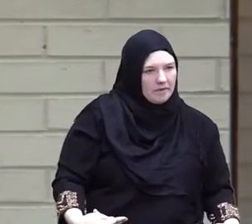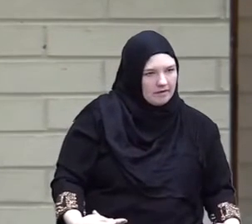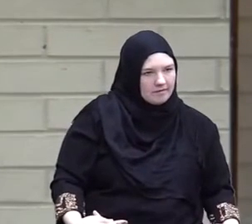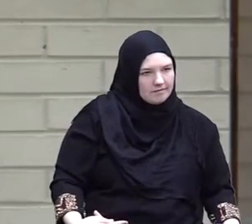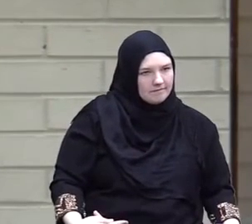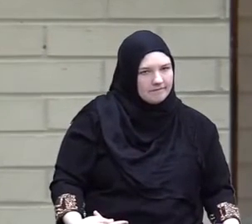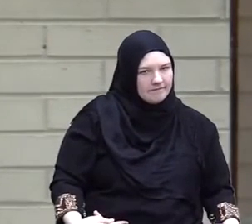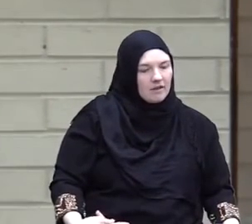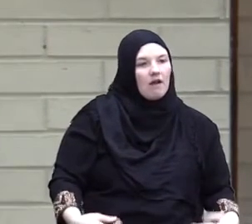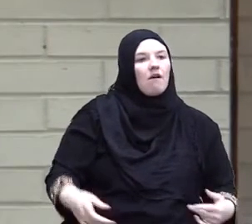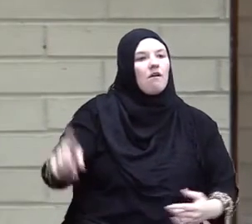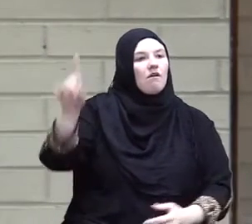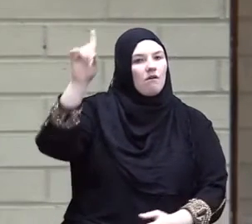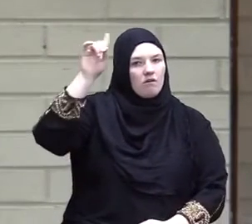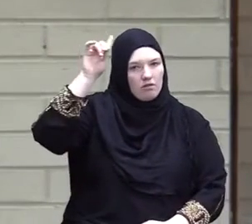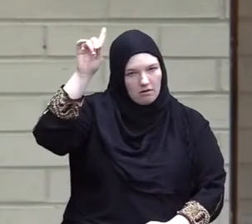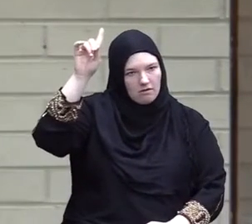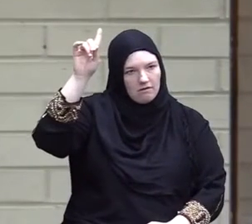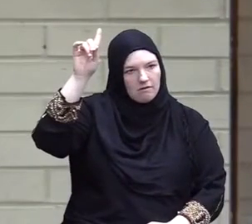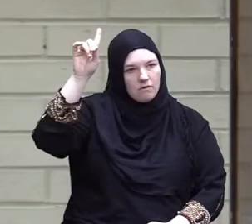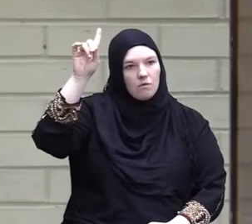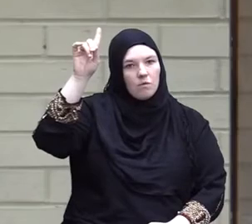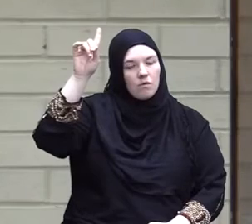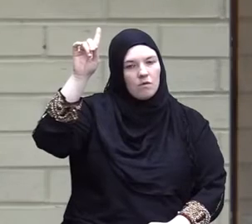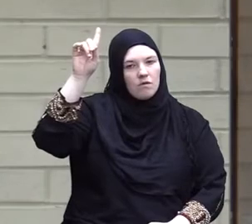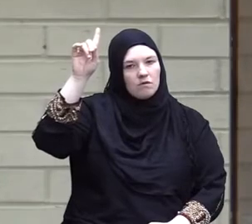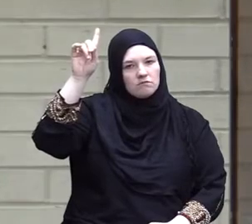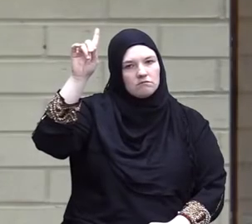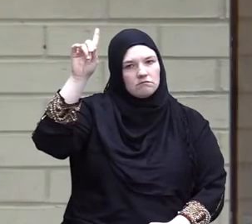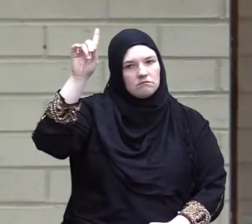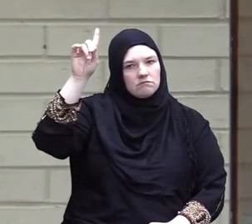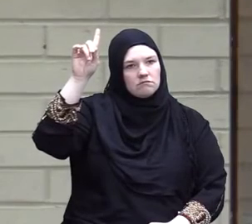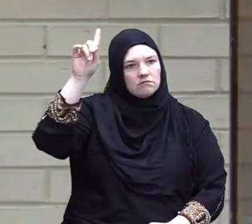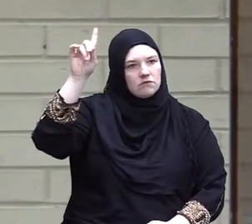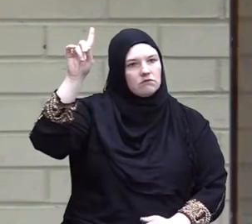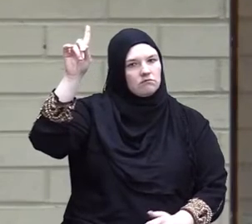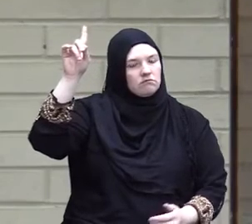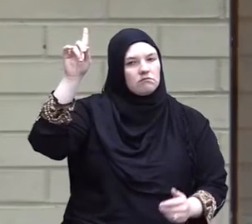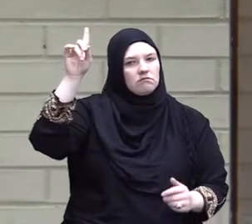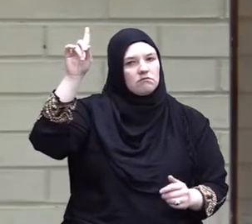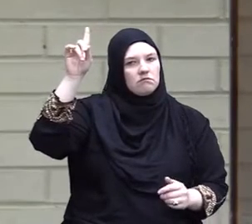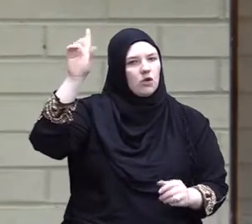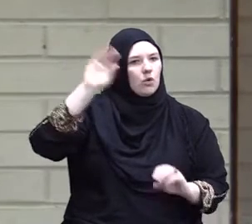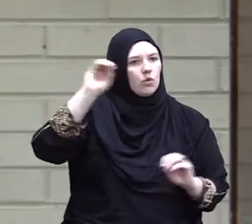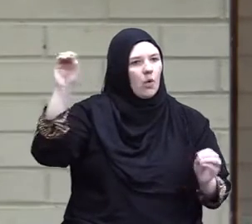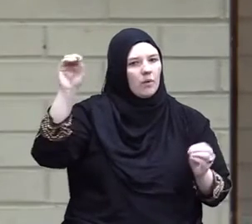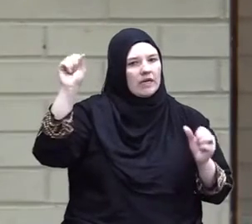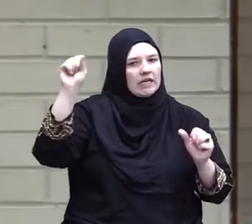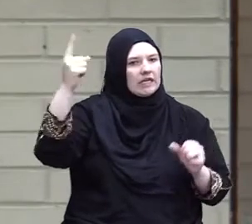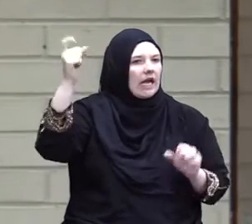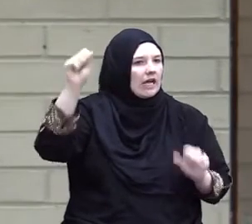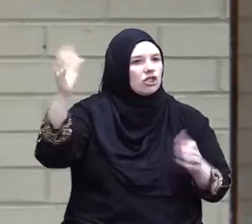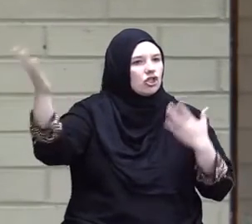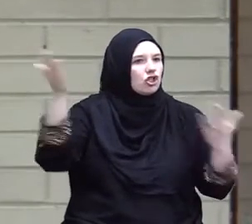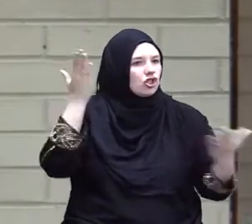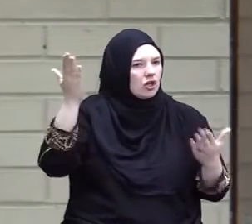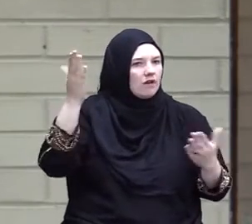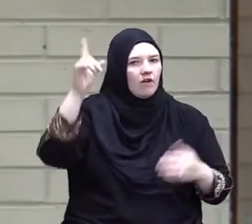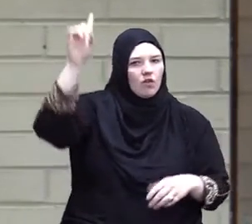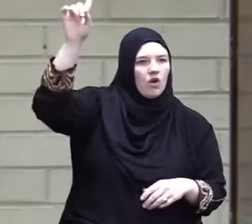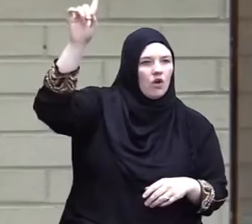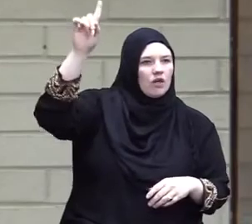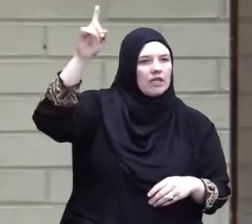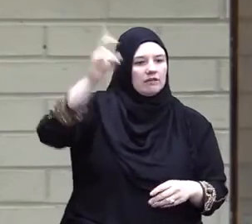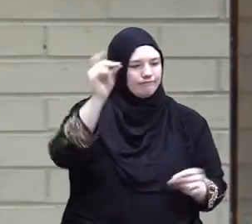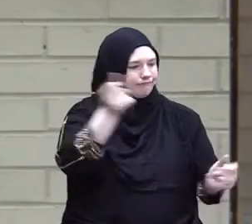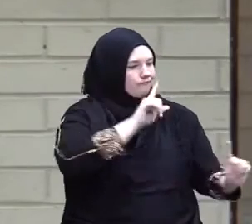Amazing. Allah, who could not be served by anybody, nobody could serve Allah. He gets everything done by one